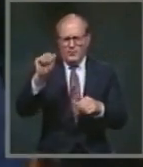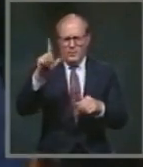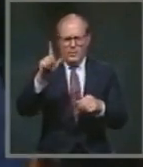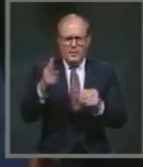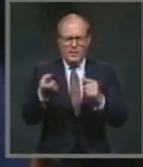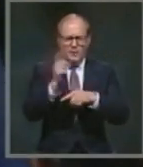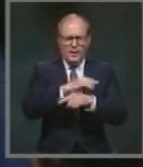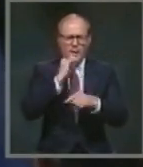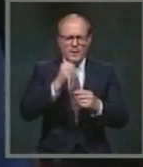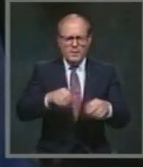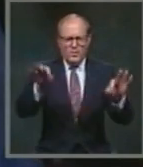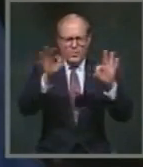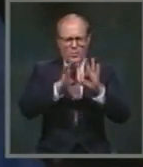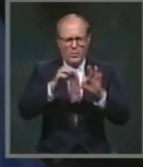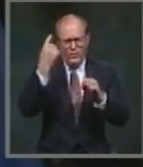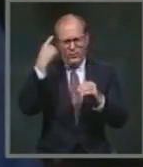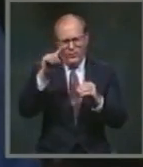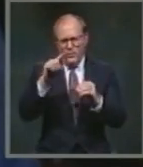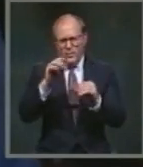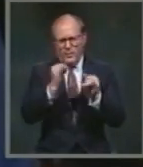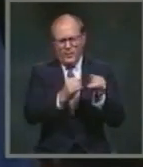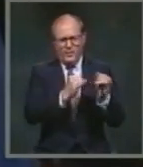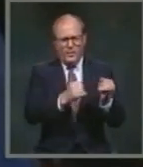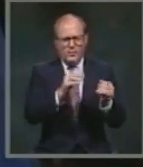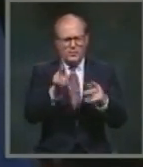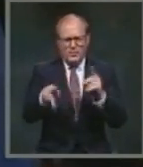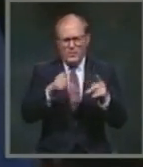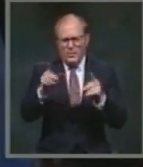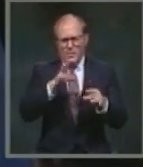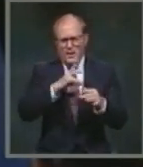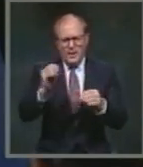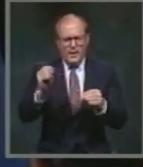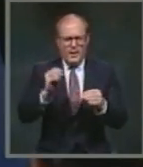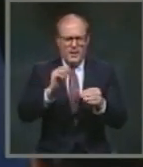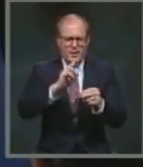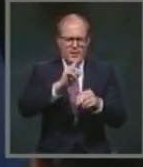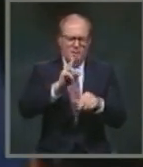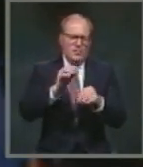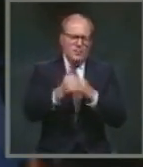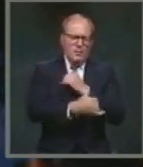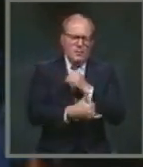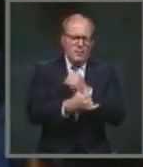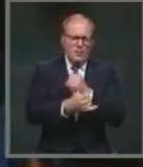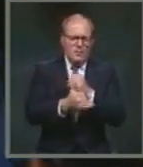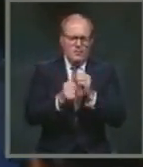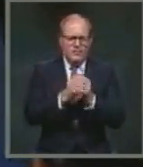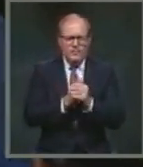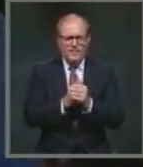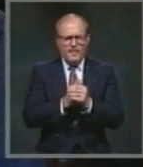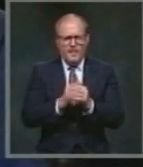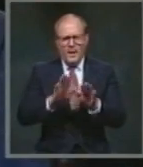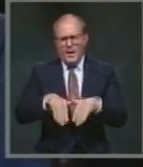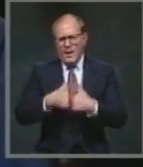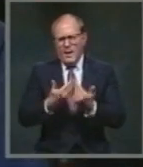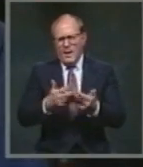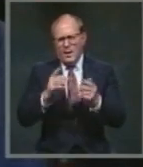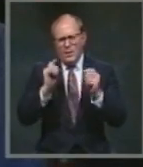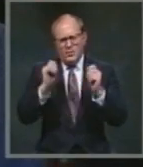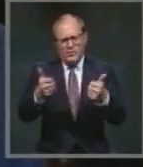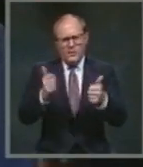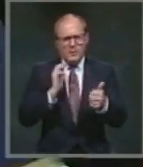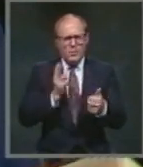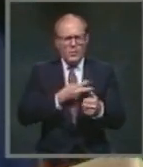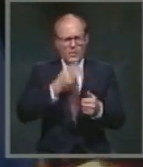as individuals and to civilizations, and it's important to keep them alive. How soon we